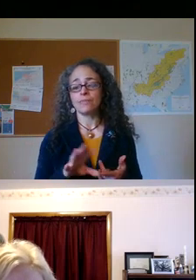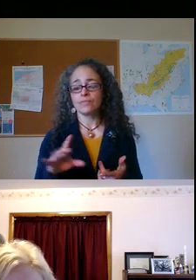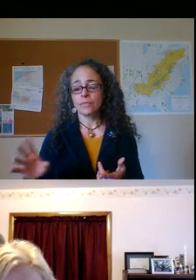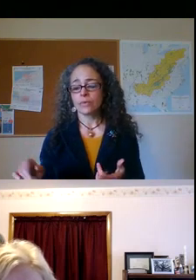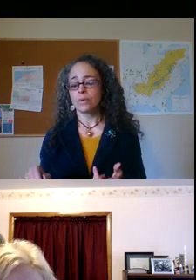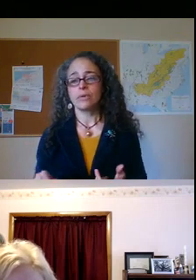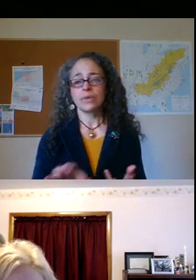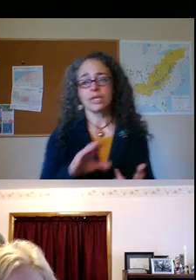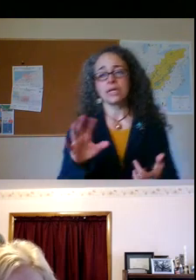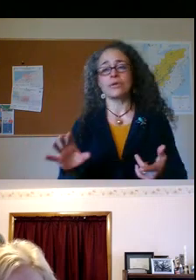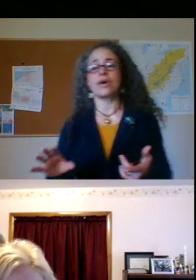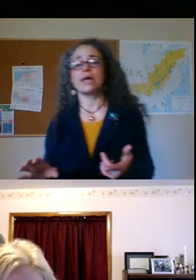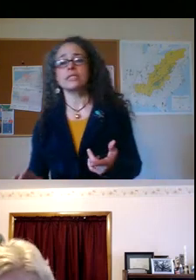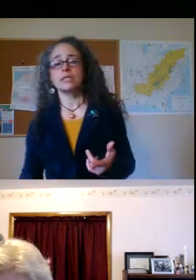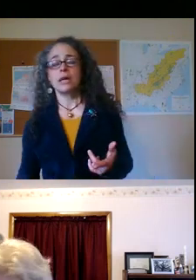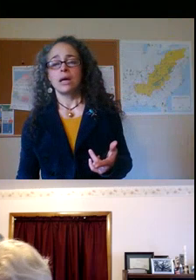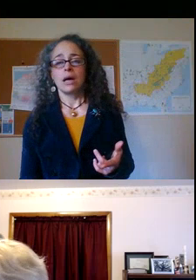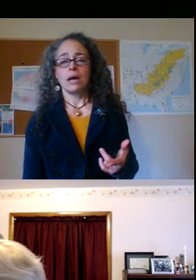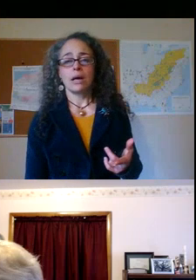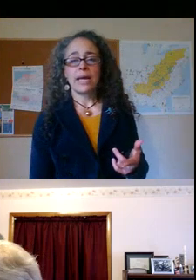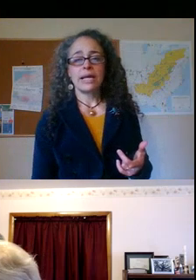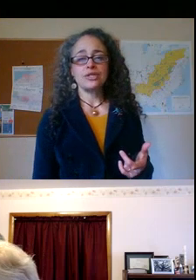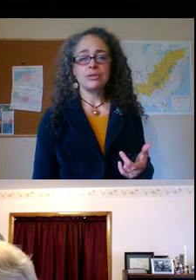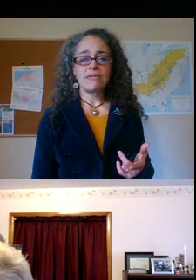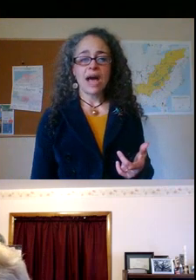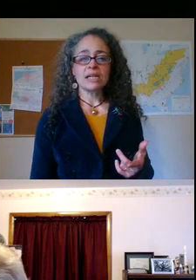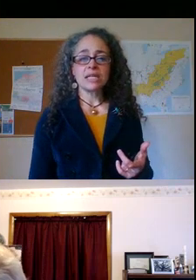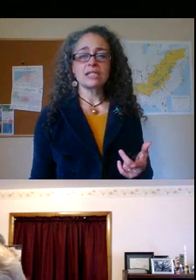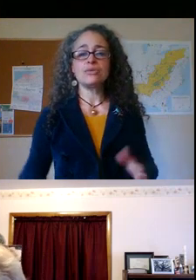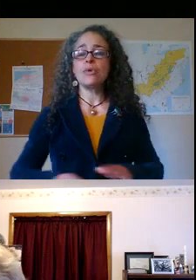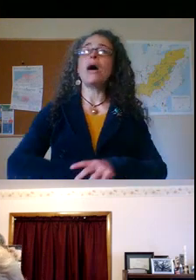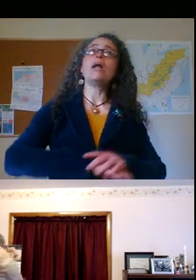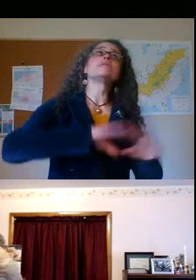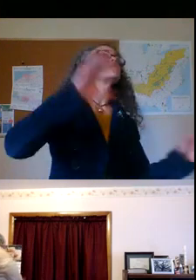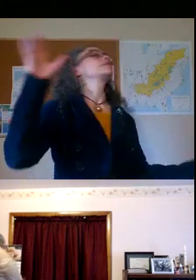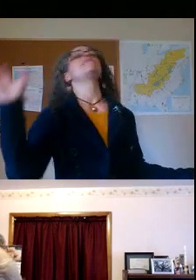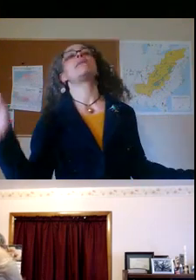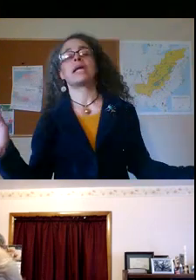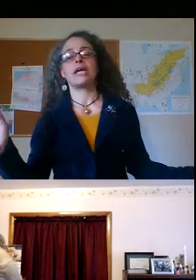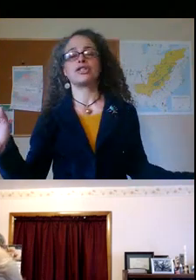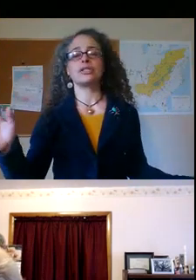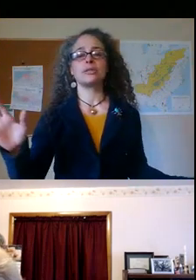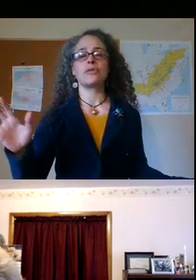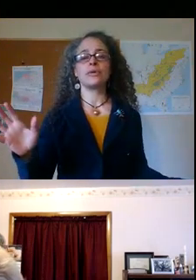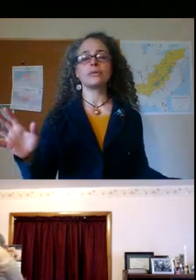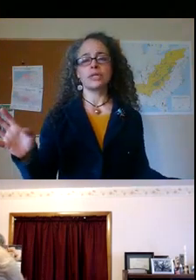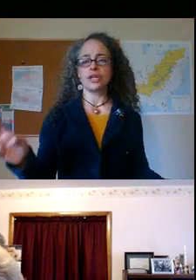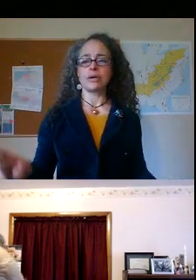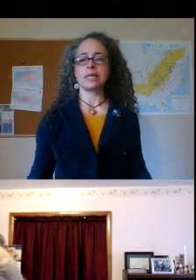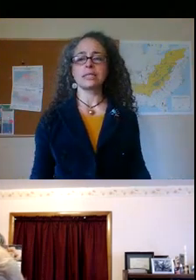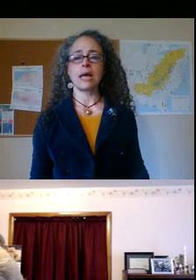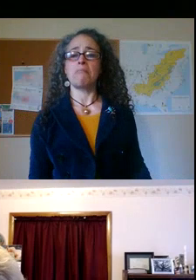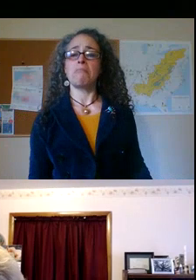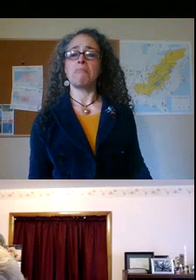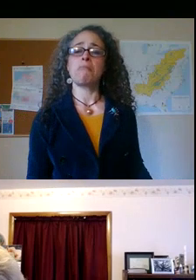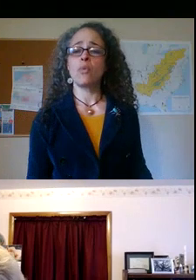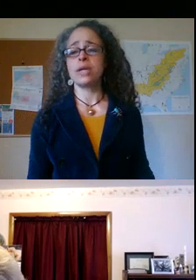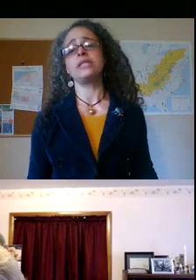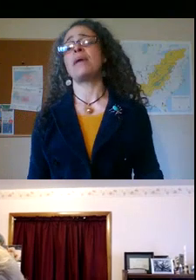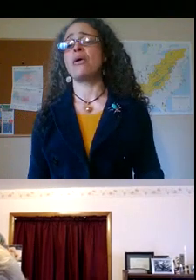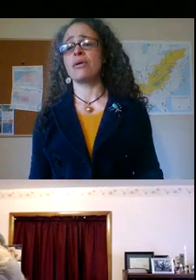other with these other grants. And I do have access to all sorts of applications. So if you're curious,